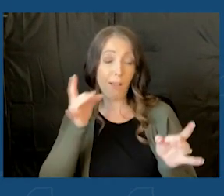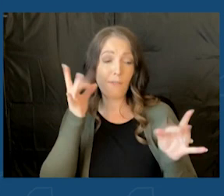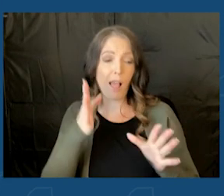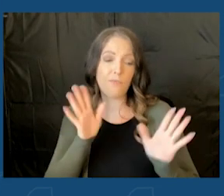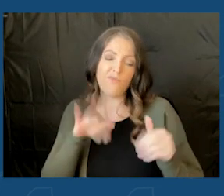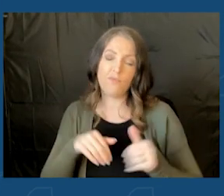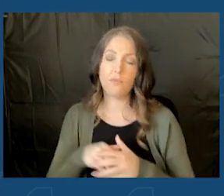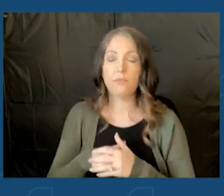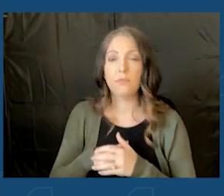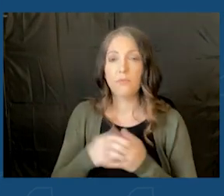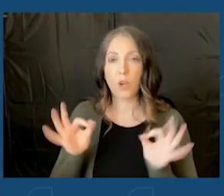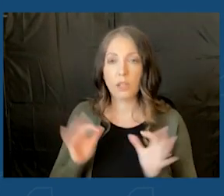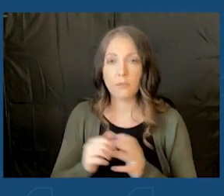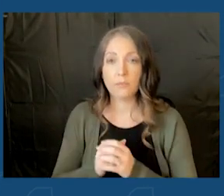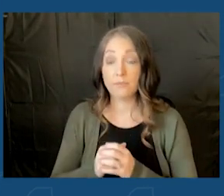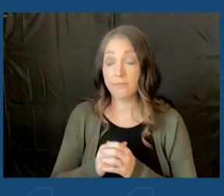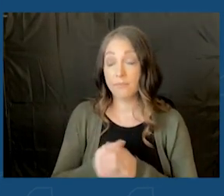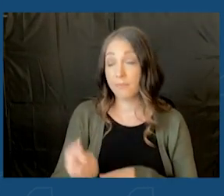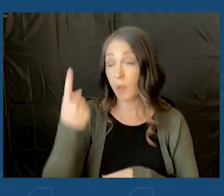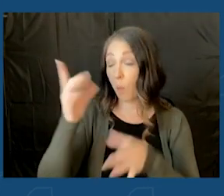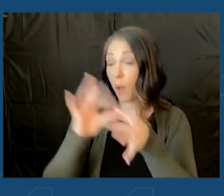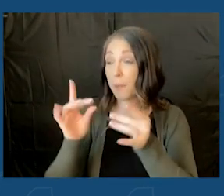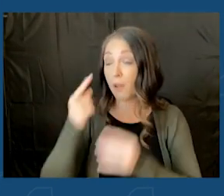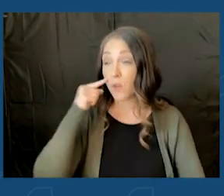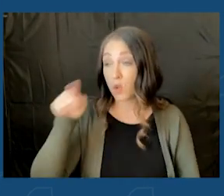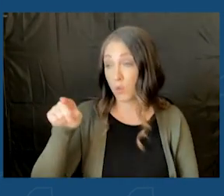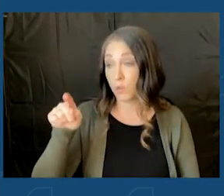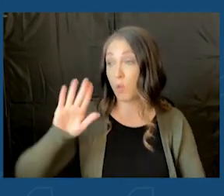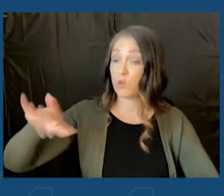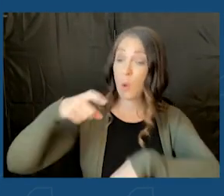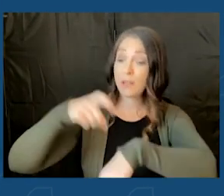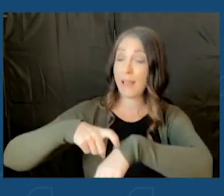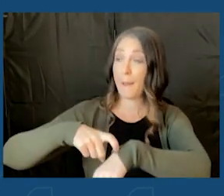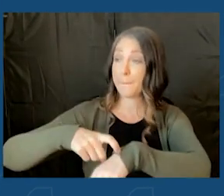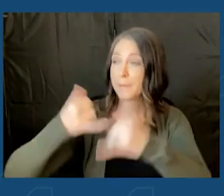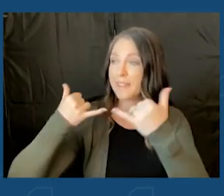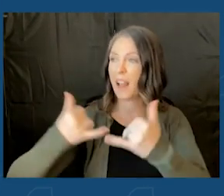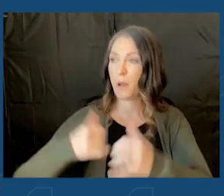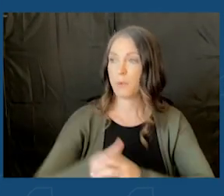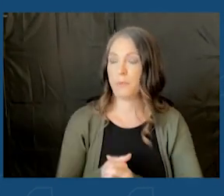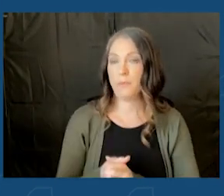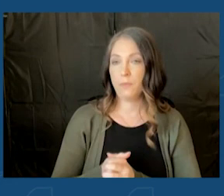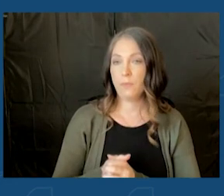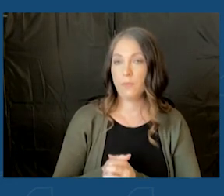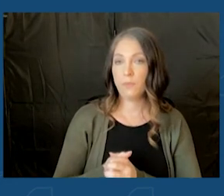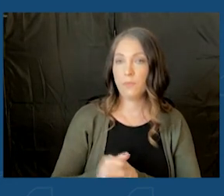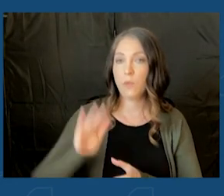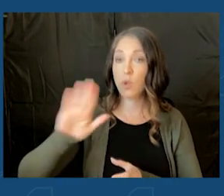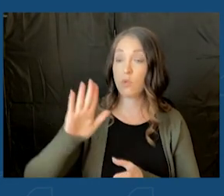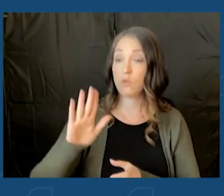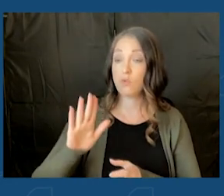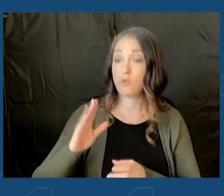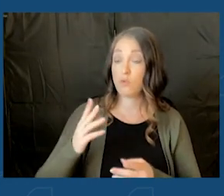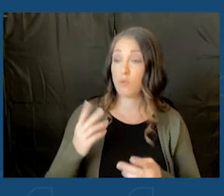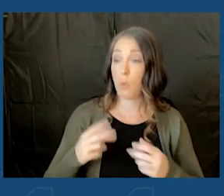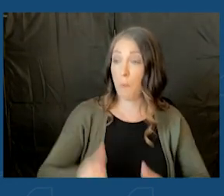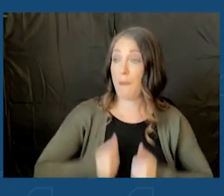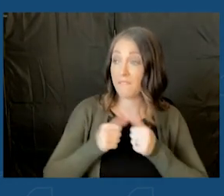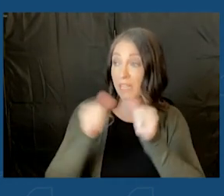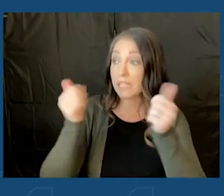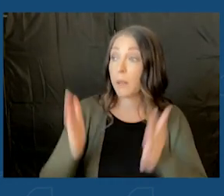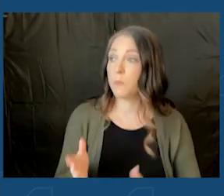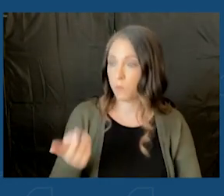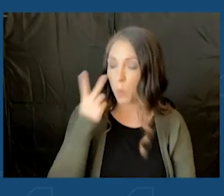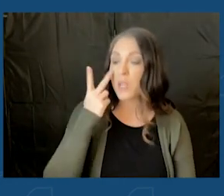message. Your time is up. Your victims will see you in court, and you